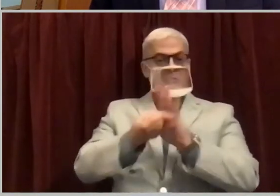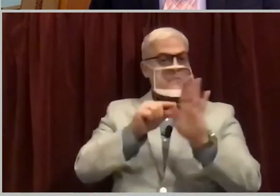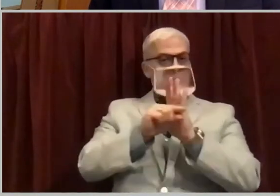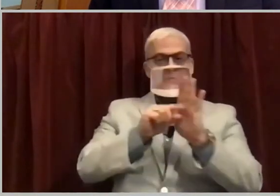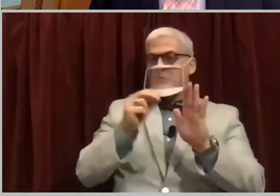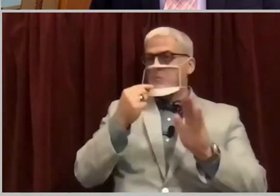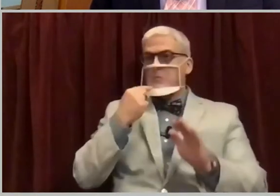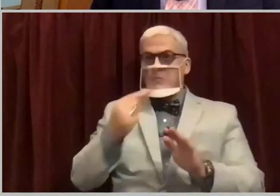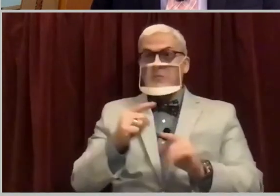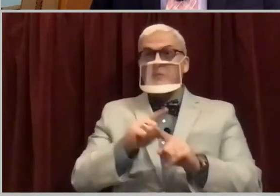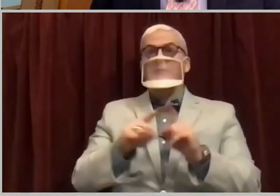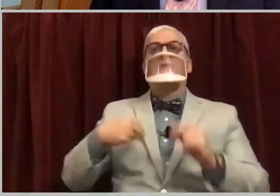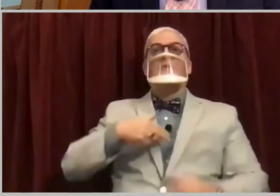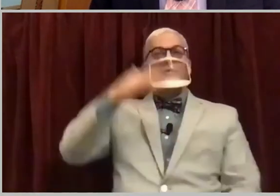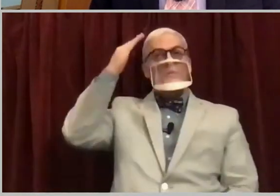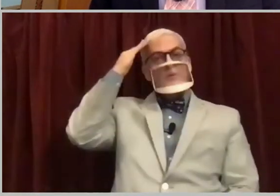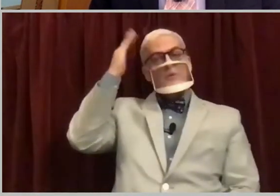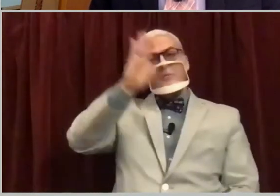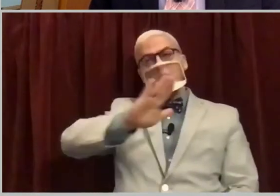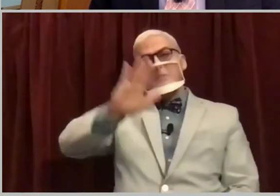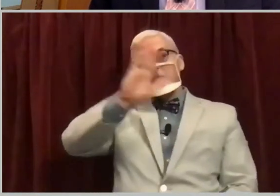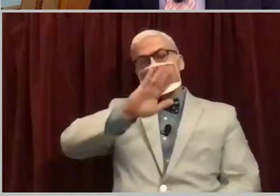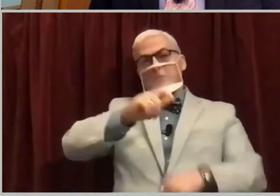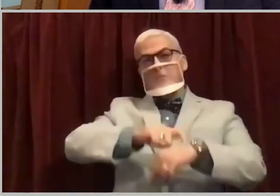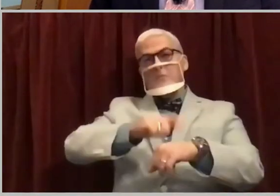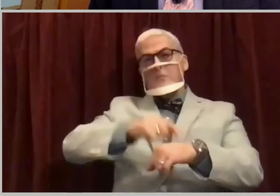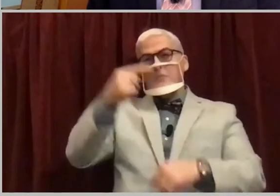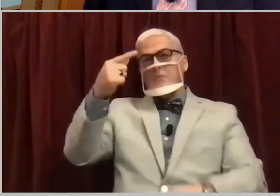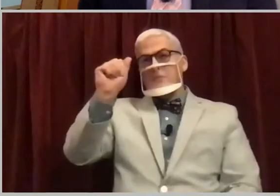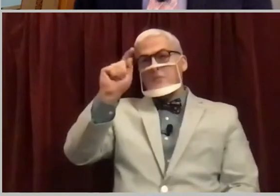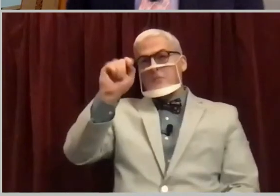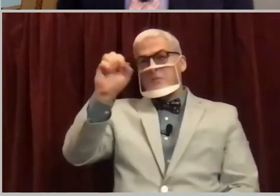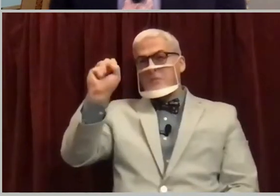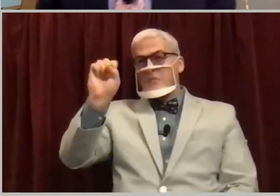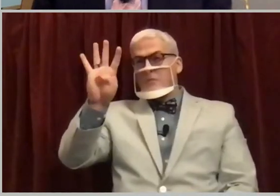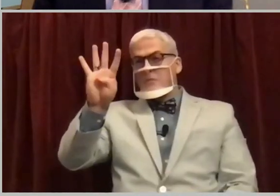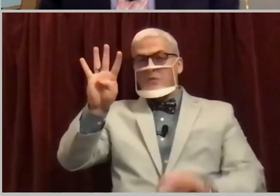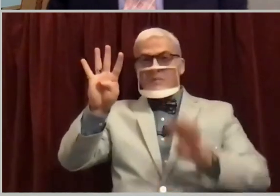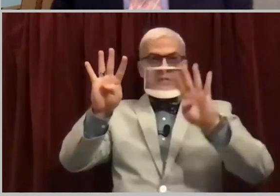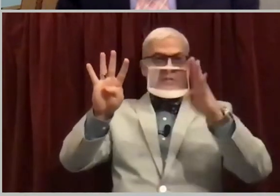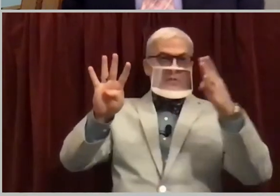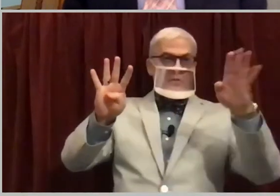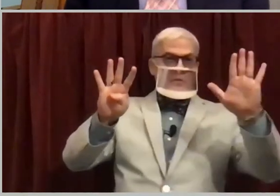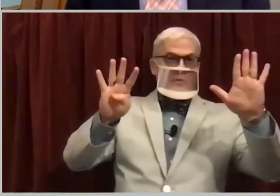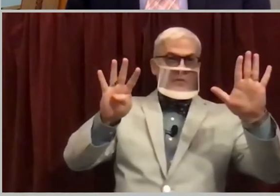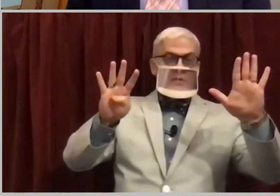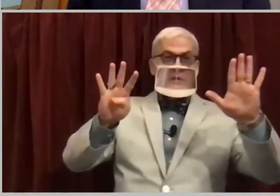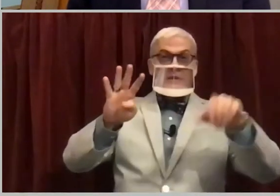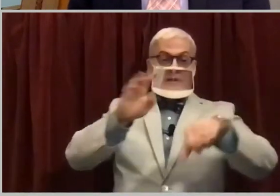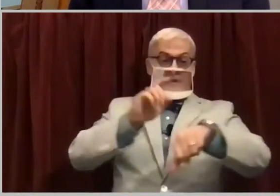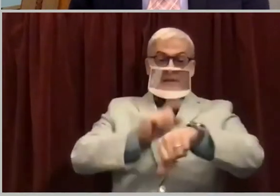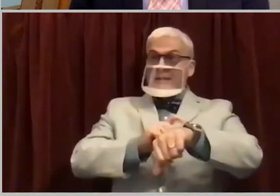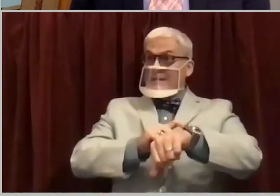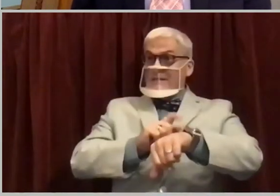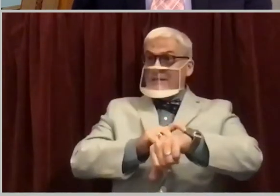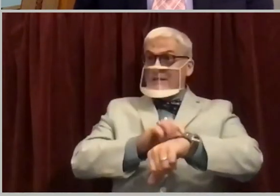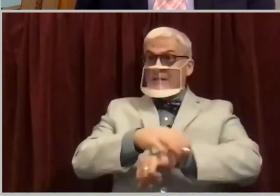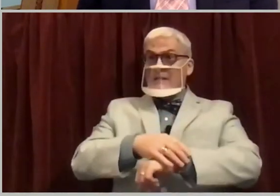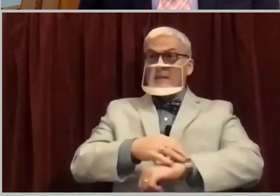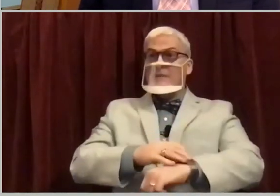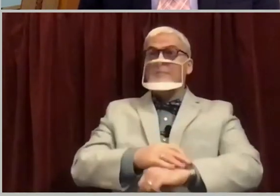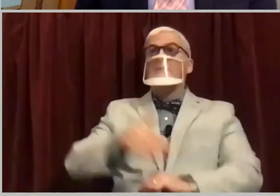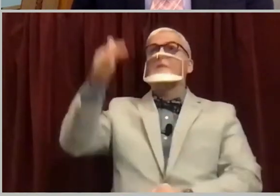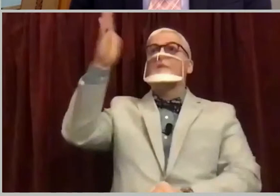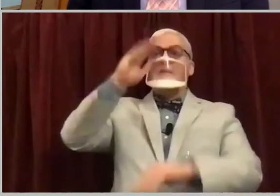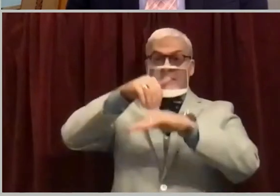do know that it was at the right time. Galatians 4, verses 4 through 5 tells us that when the set time had fully come, God